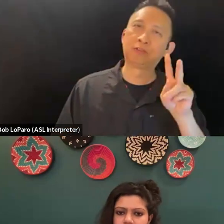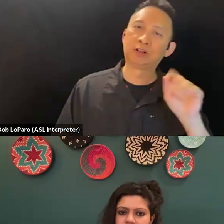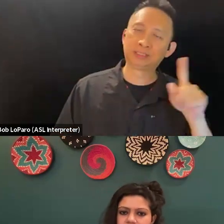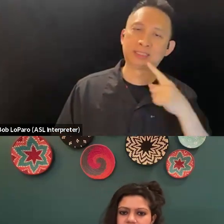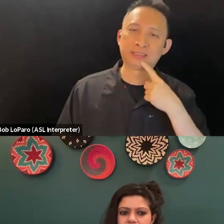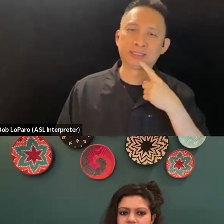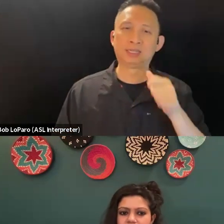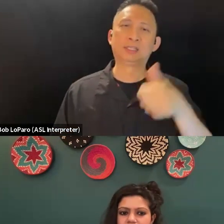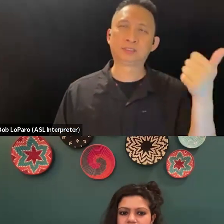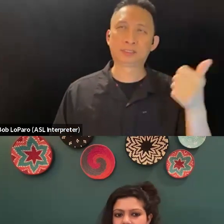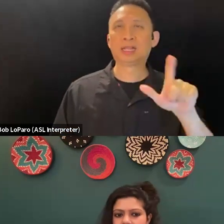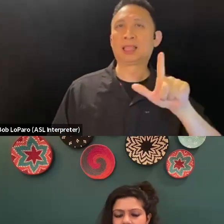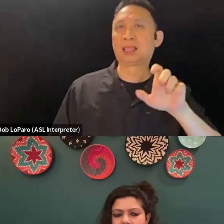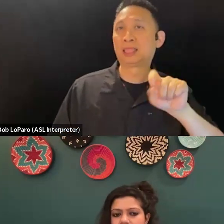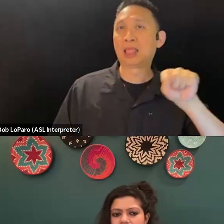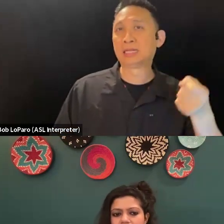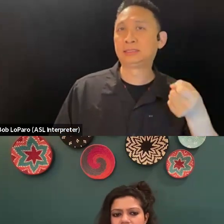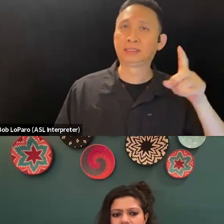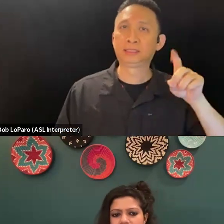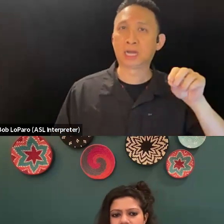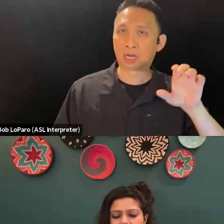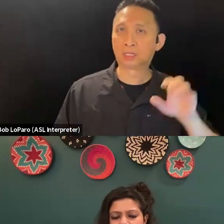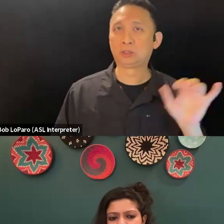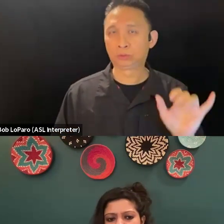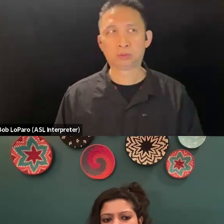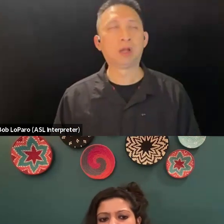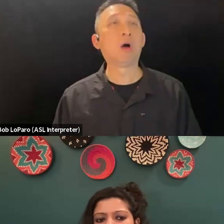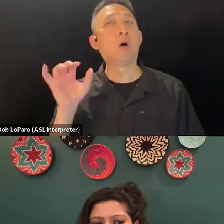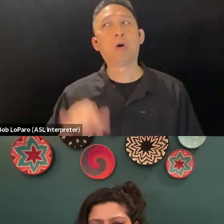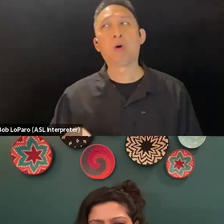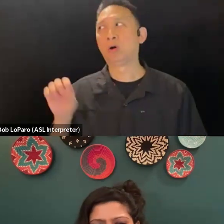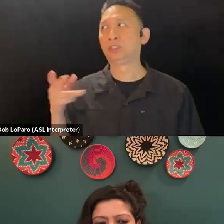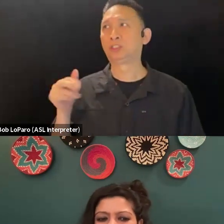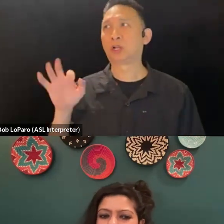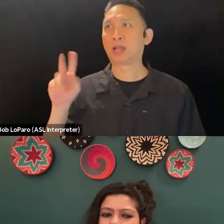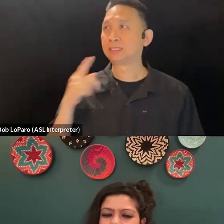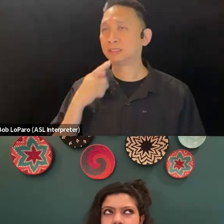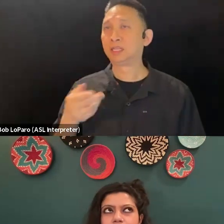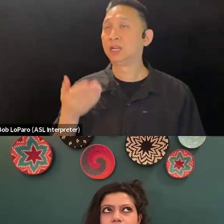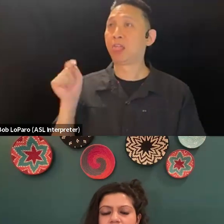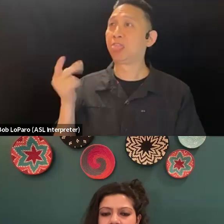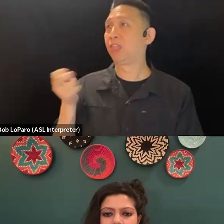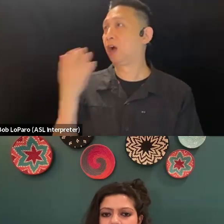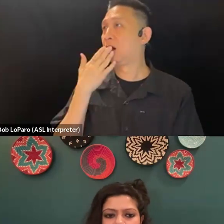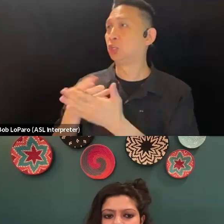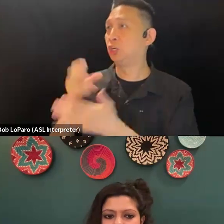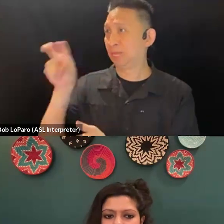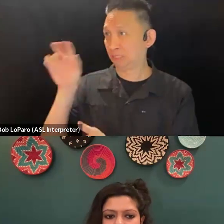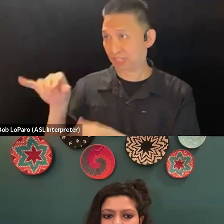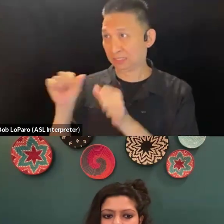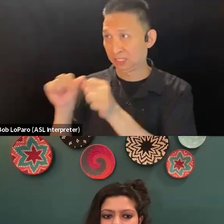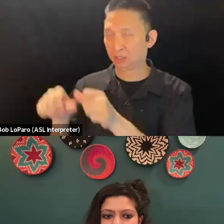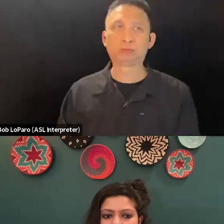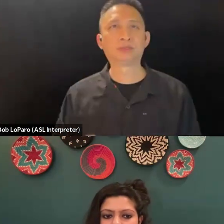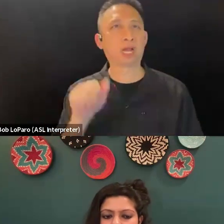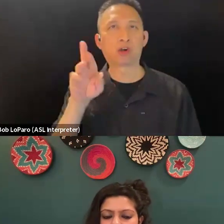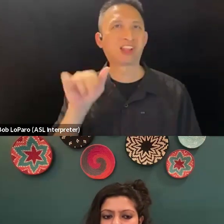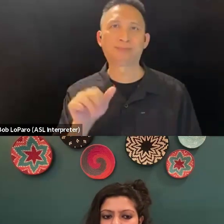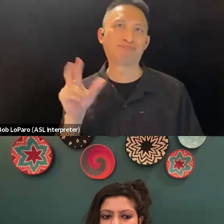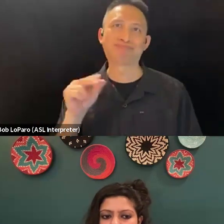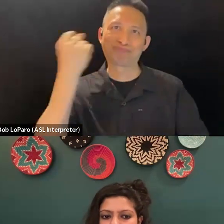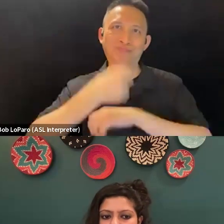two of the projects that we're working on right now have actually come in from production houses in Bombay who have offered who